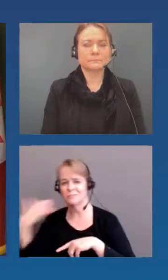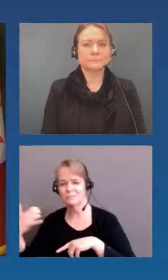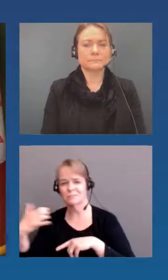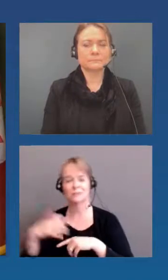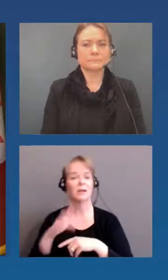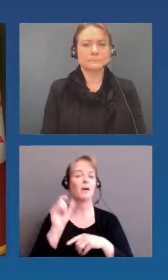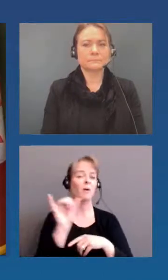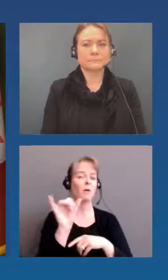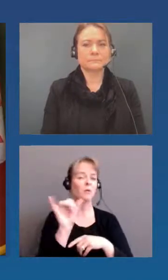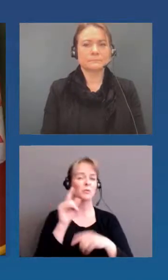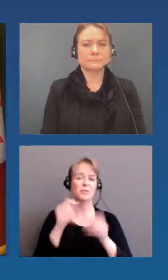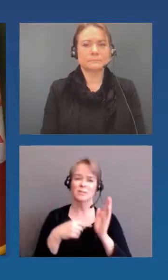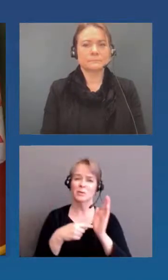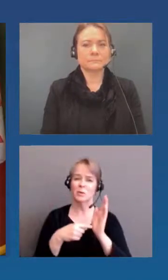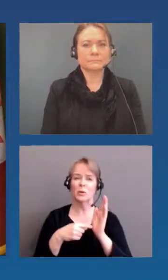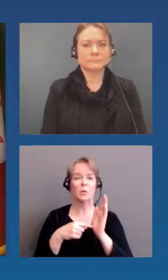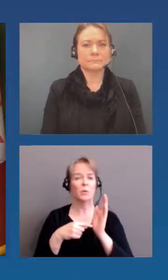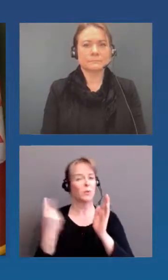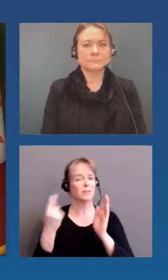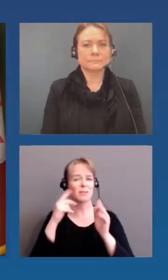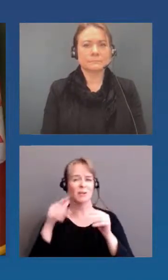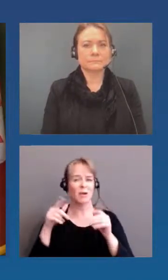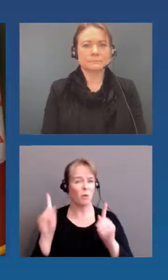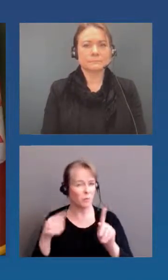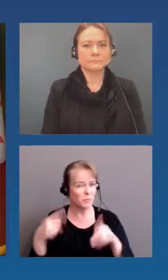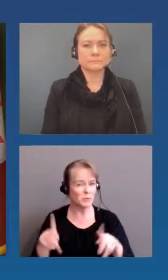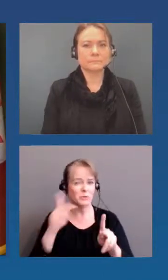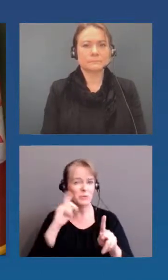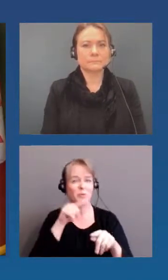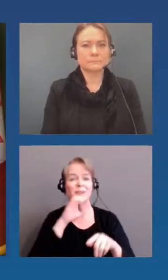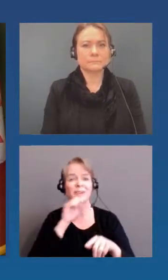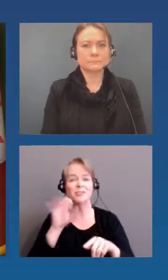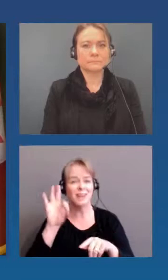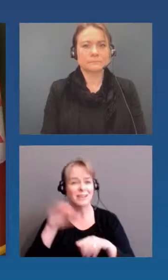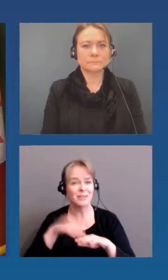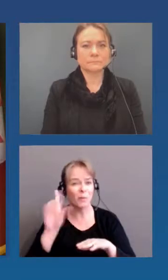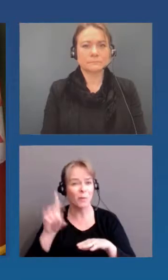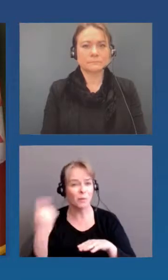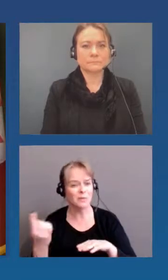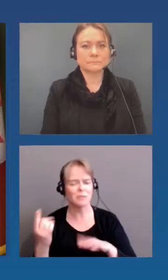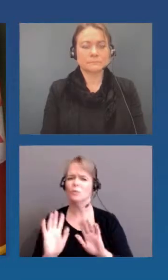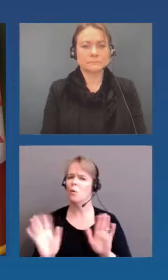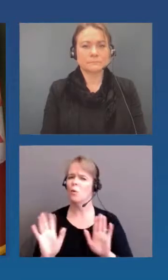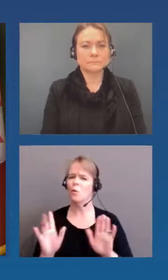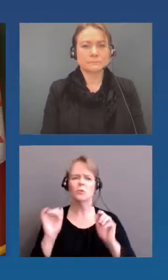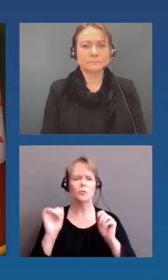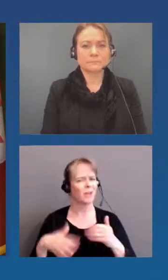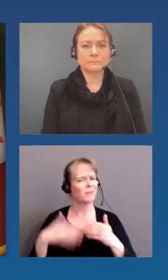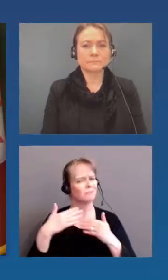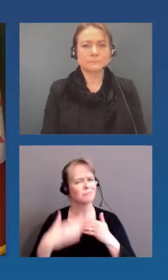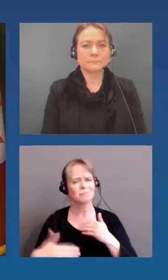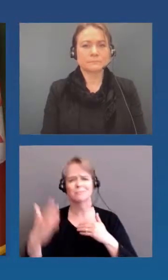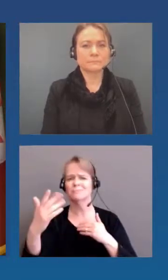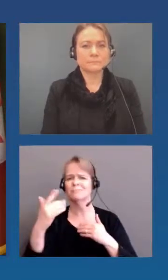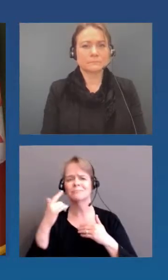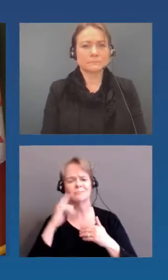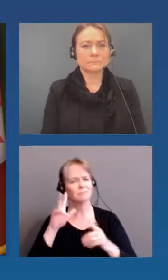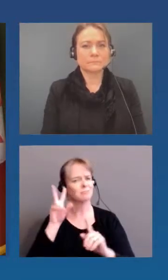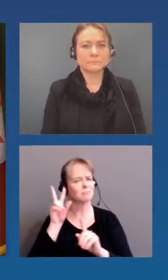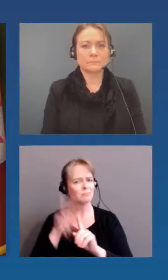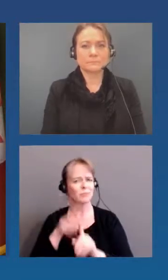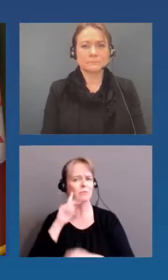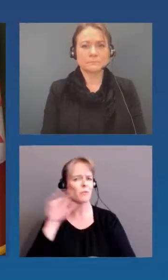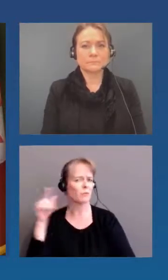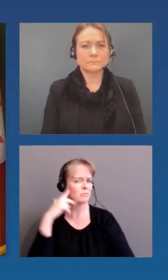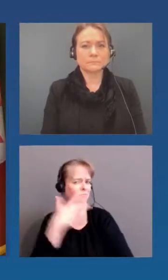one-time opportunity for our 90-plus residents. Individuals in this age group will be able to continue their COVID-19 vaccine and receive